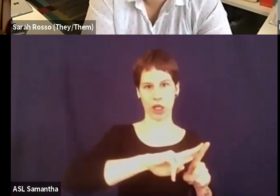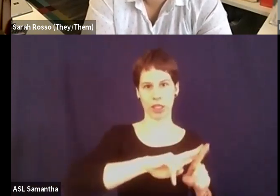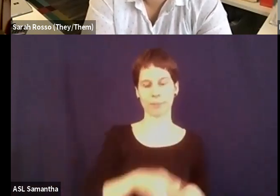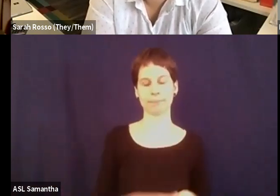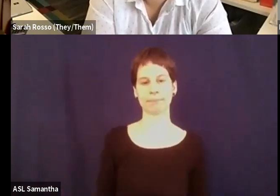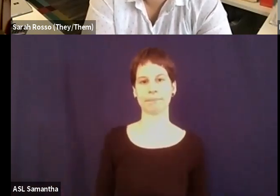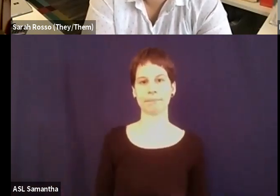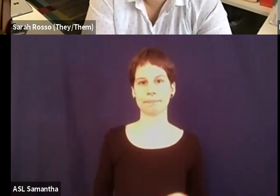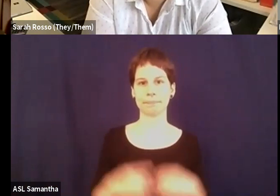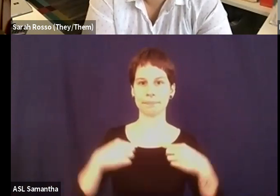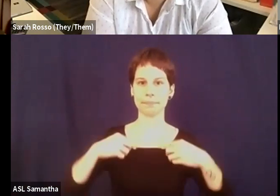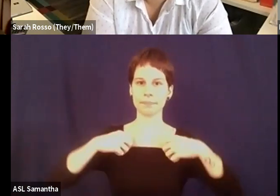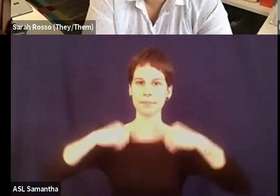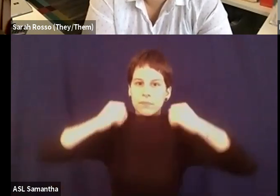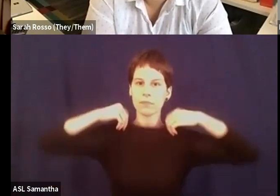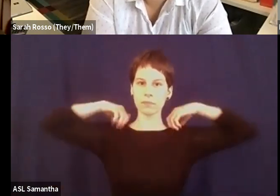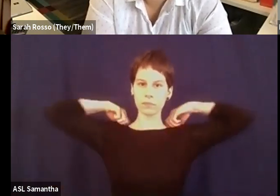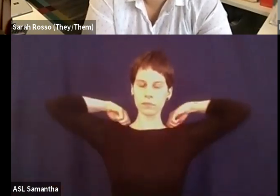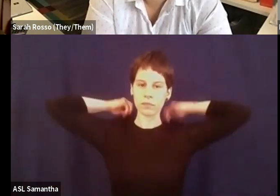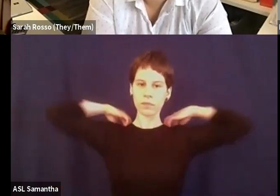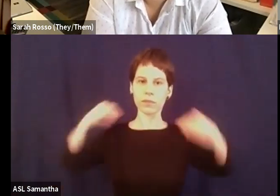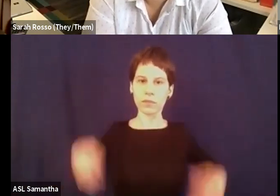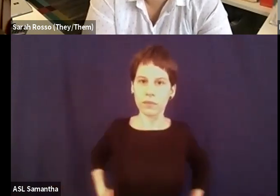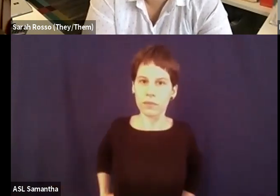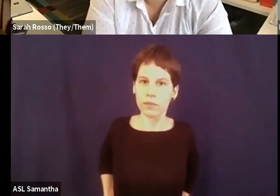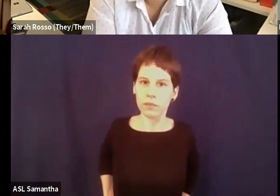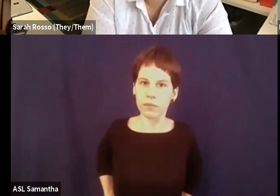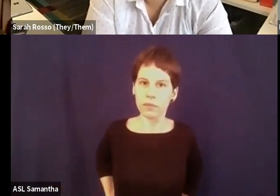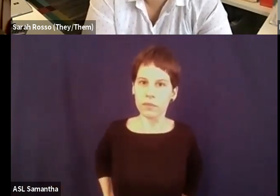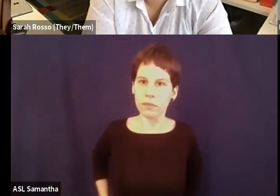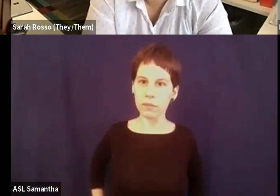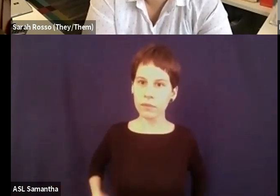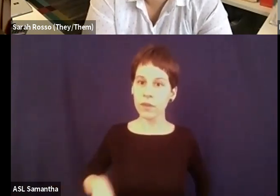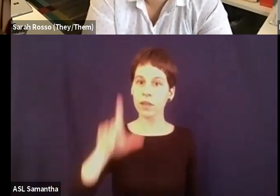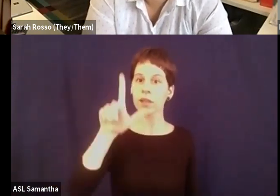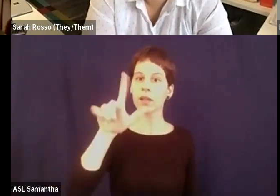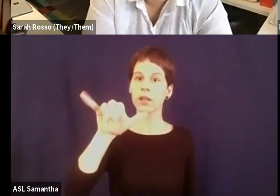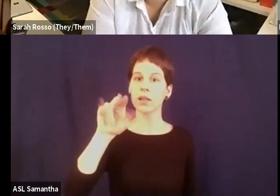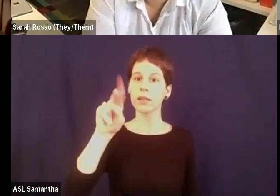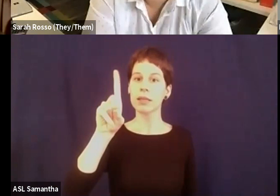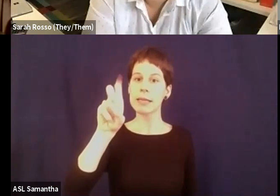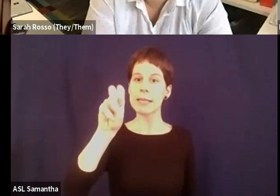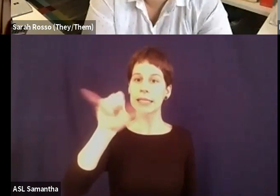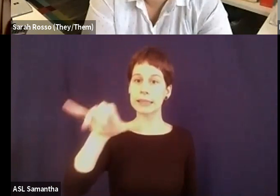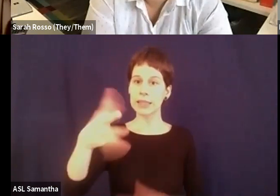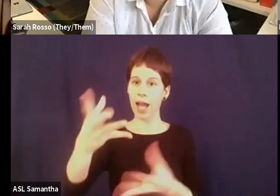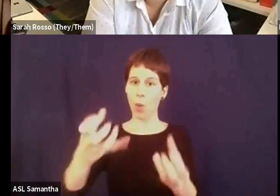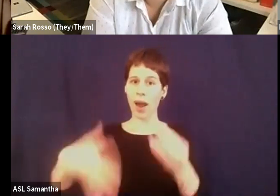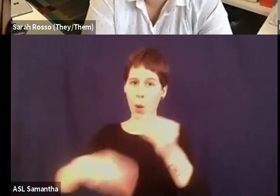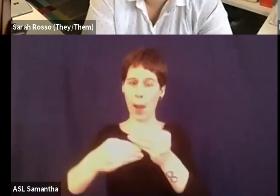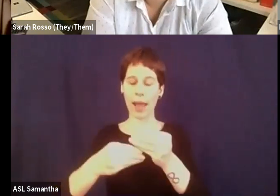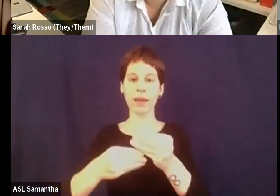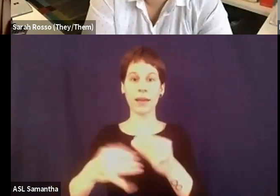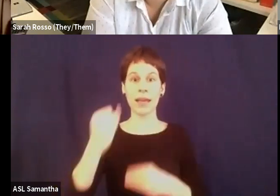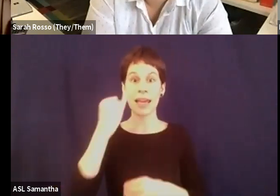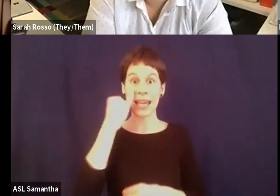else wanted to hop on that question. Lyndsey, did you want to? Yeah, I just wanted to add that it's important that when you make a mistake to not make a big